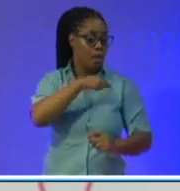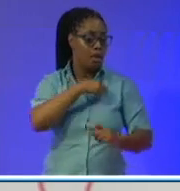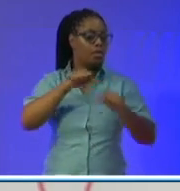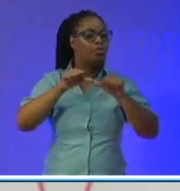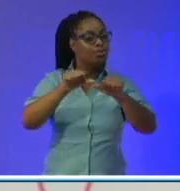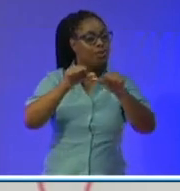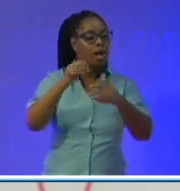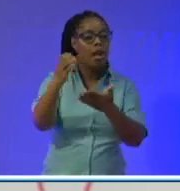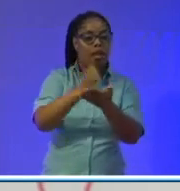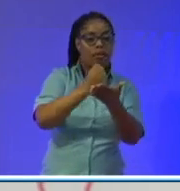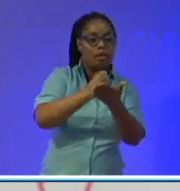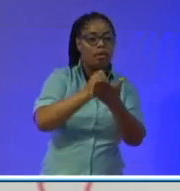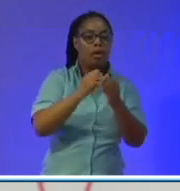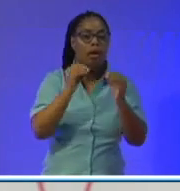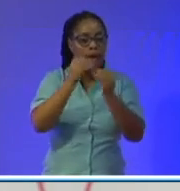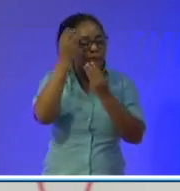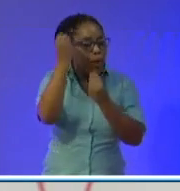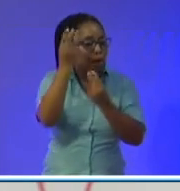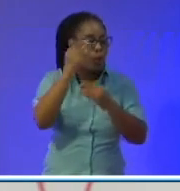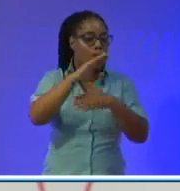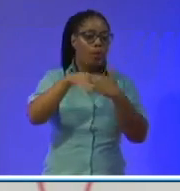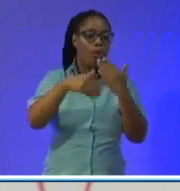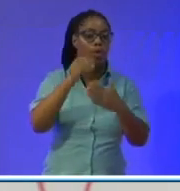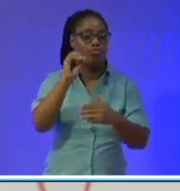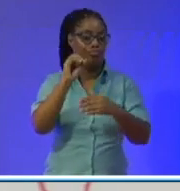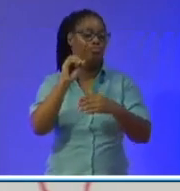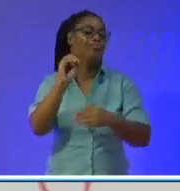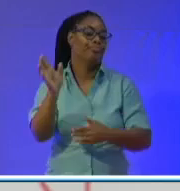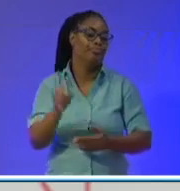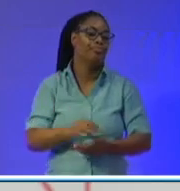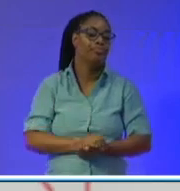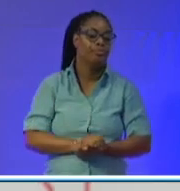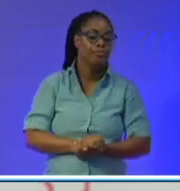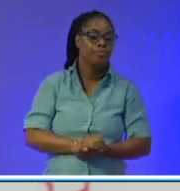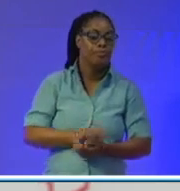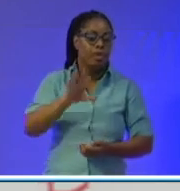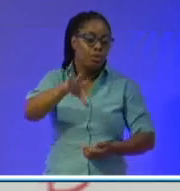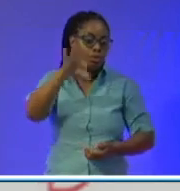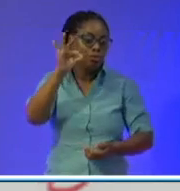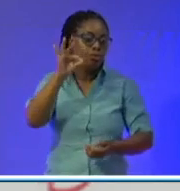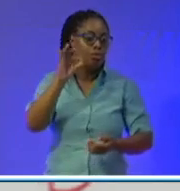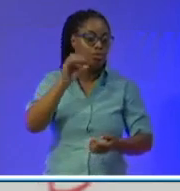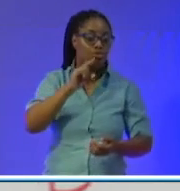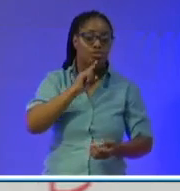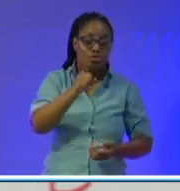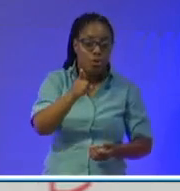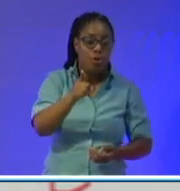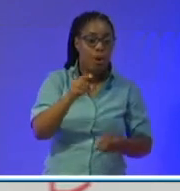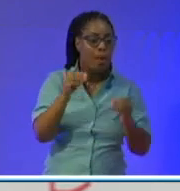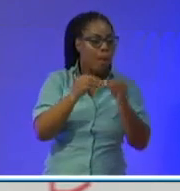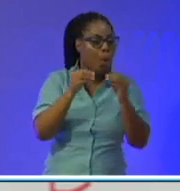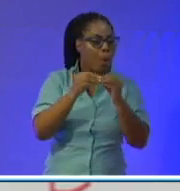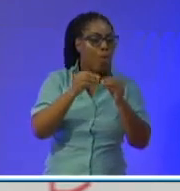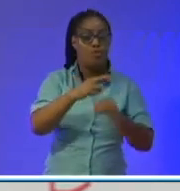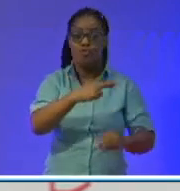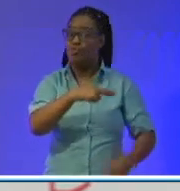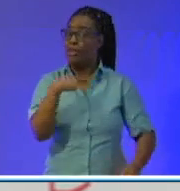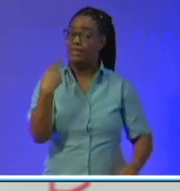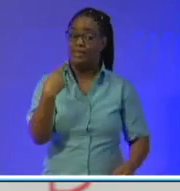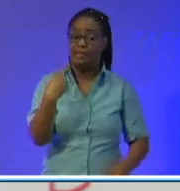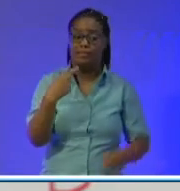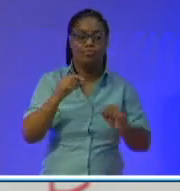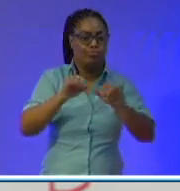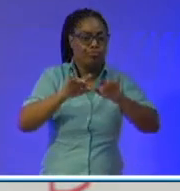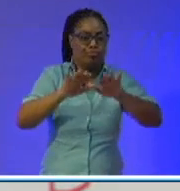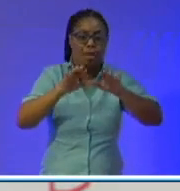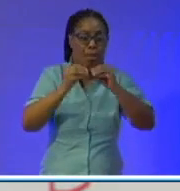a greater risk of severe illness, a greater risk of transmission, a greater risk of immune evasion and reinfection